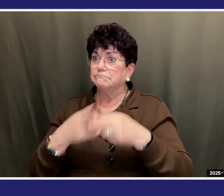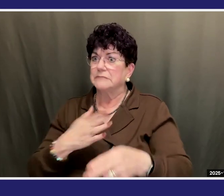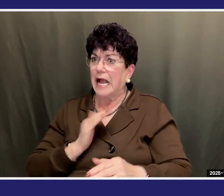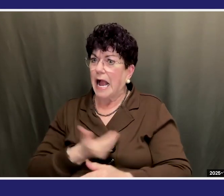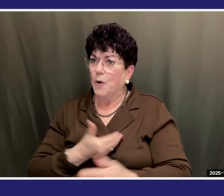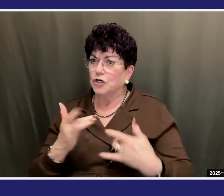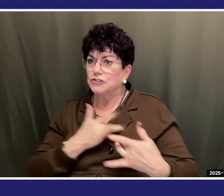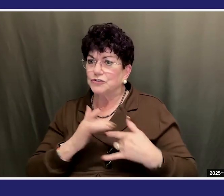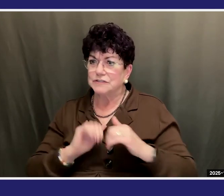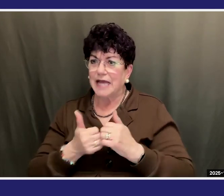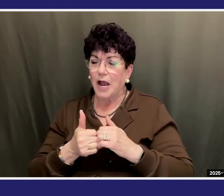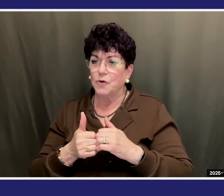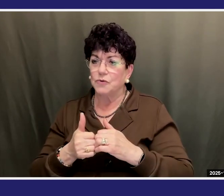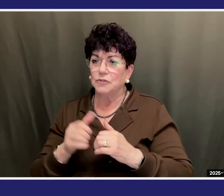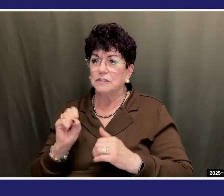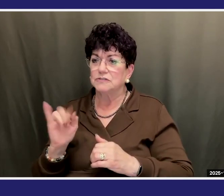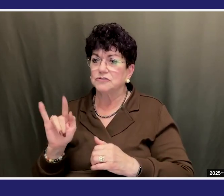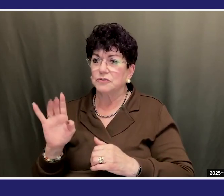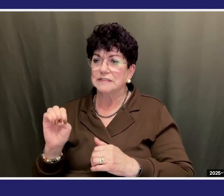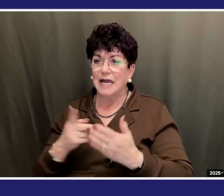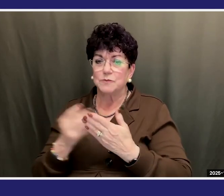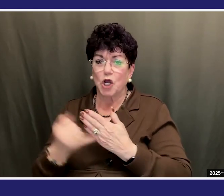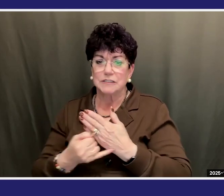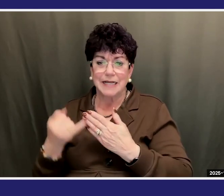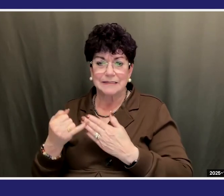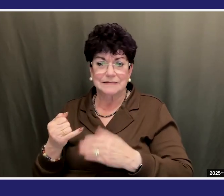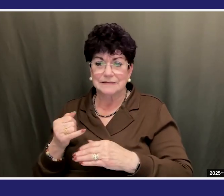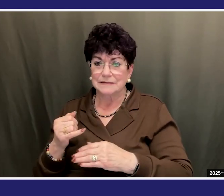how some of their suicide projects have not